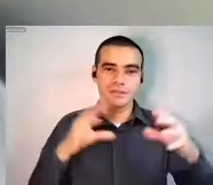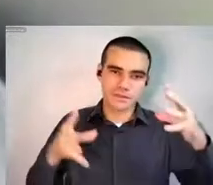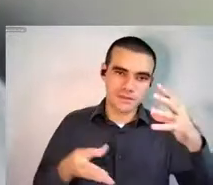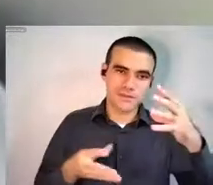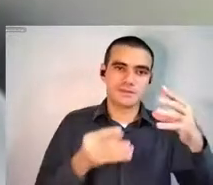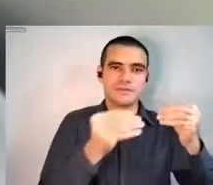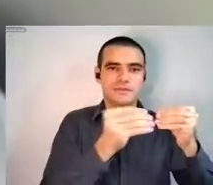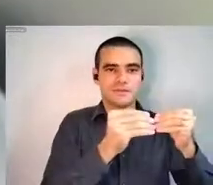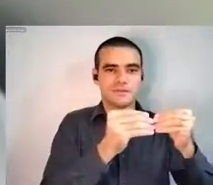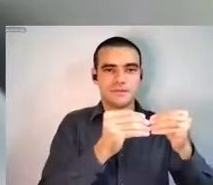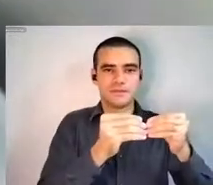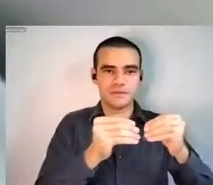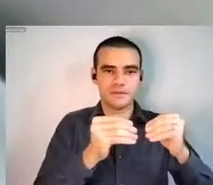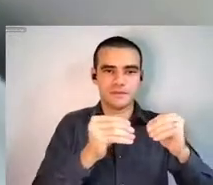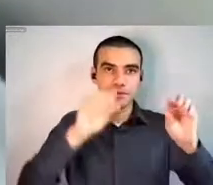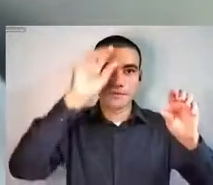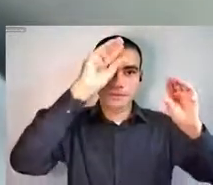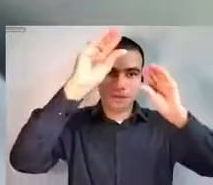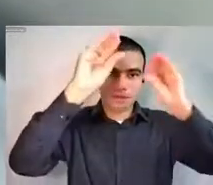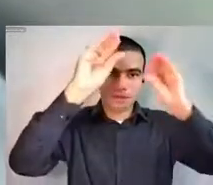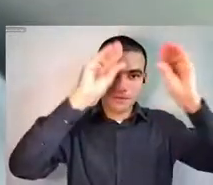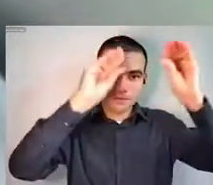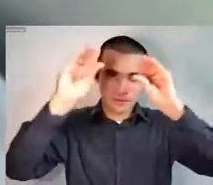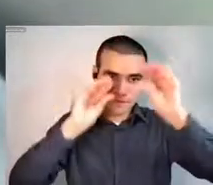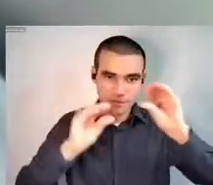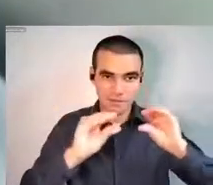could be through the convergence